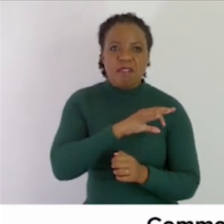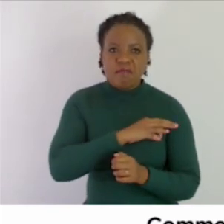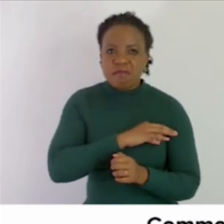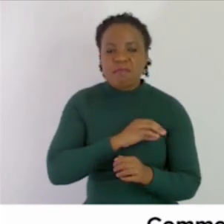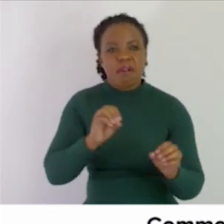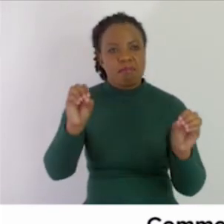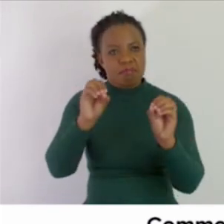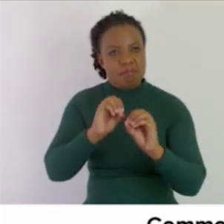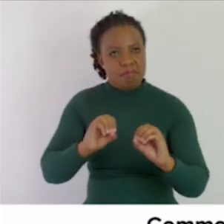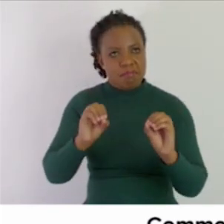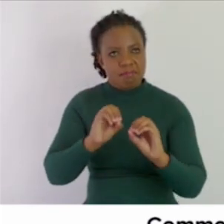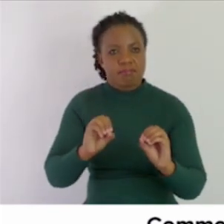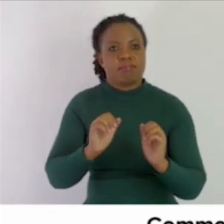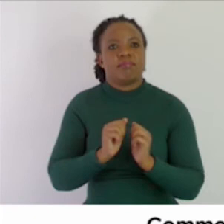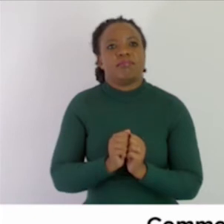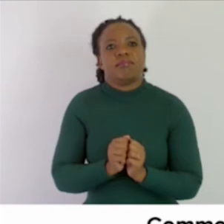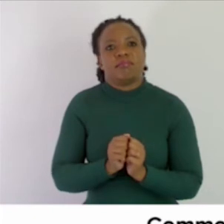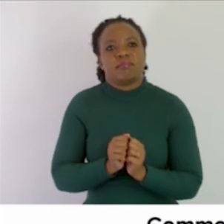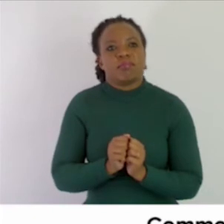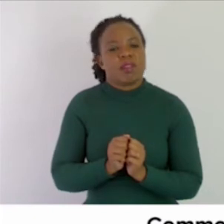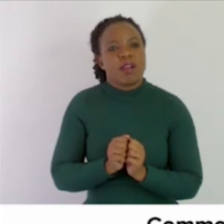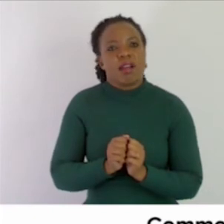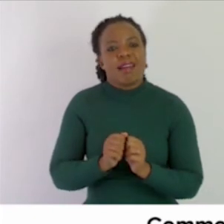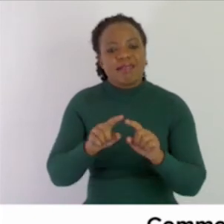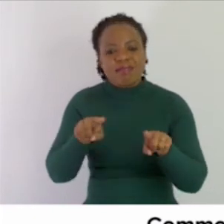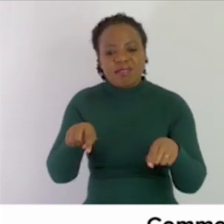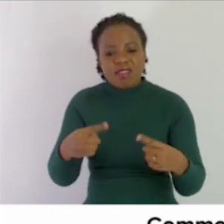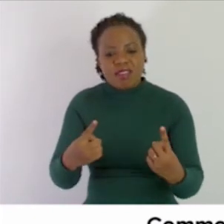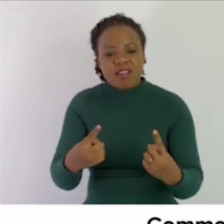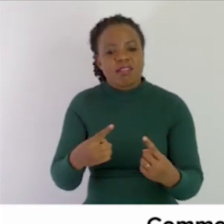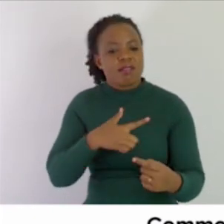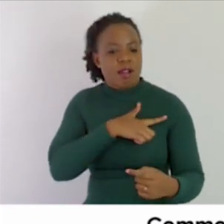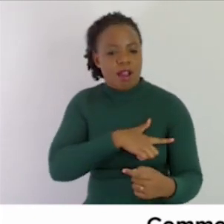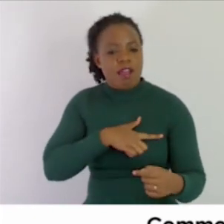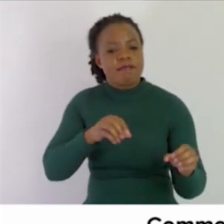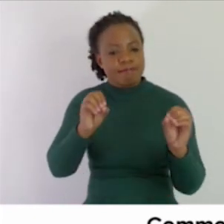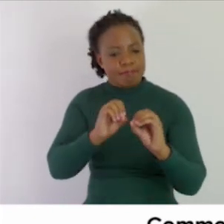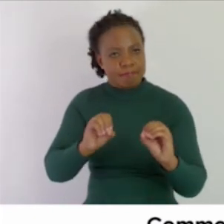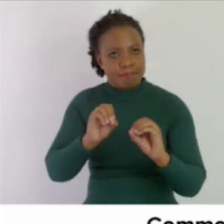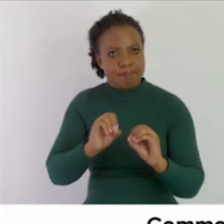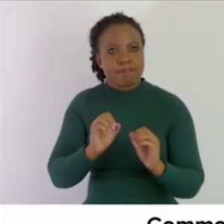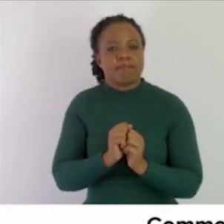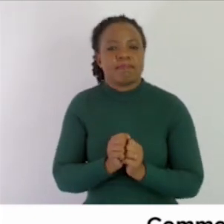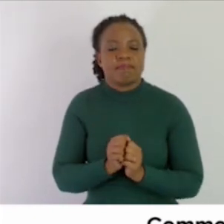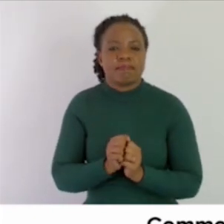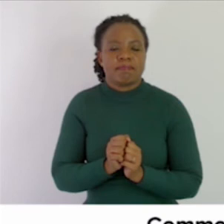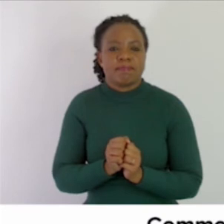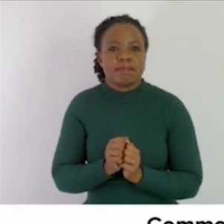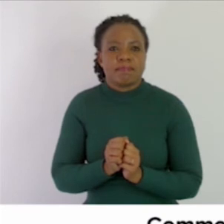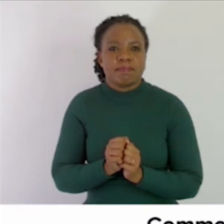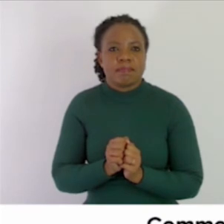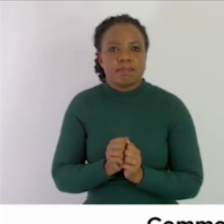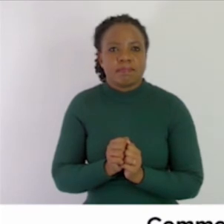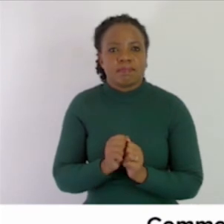They are neither male nor female, like lifeless things, non-living things. You